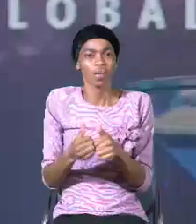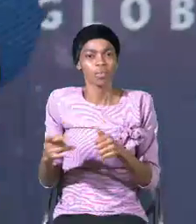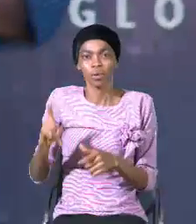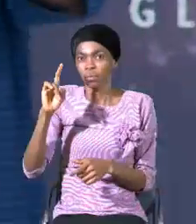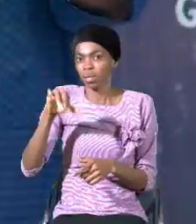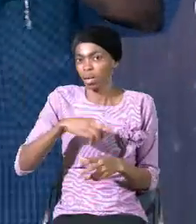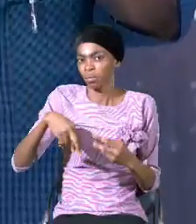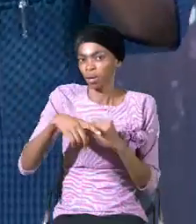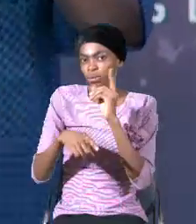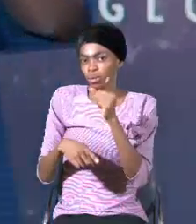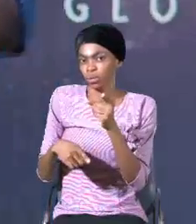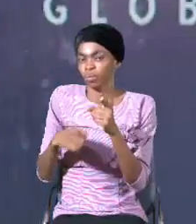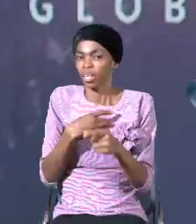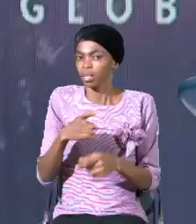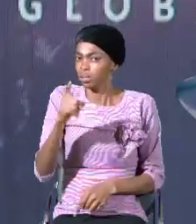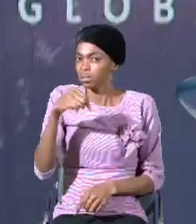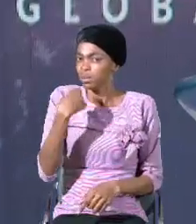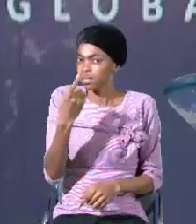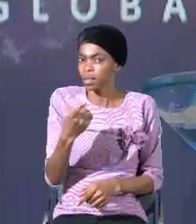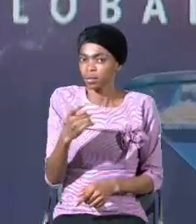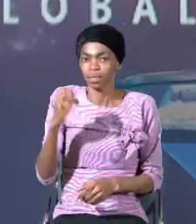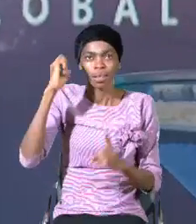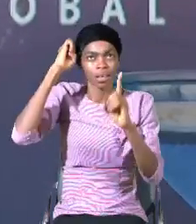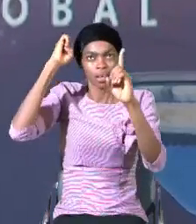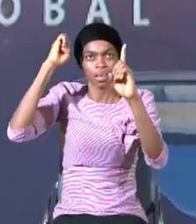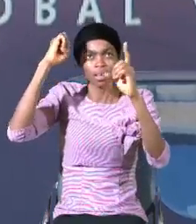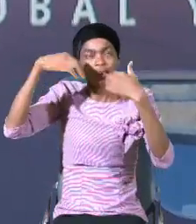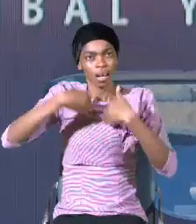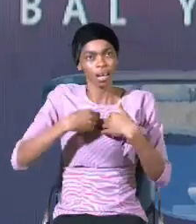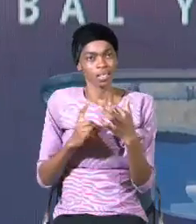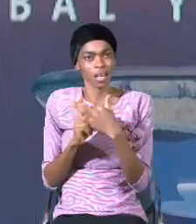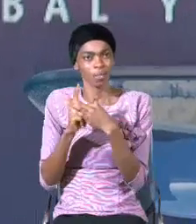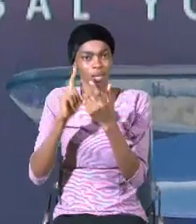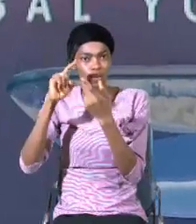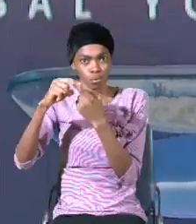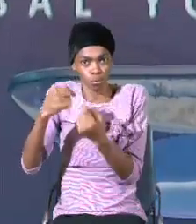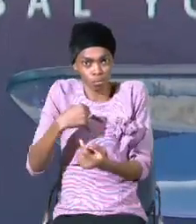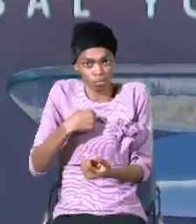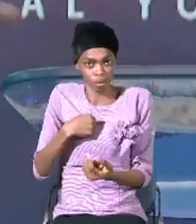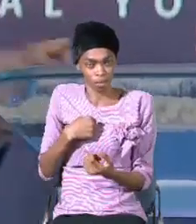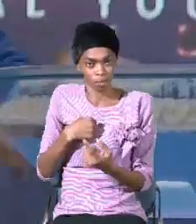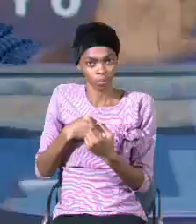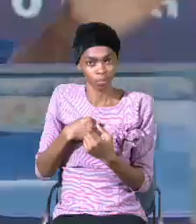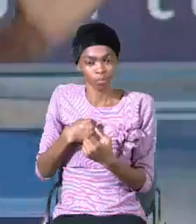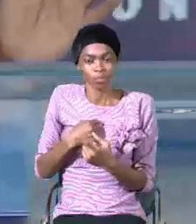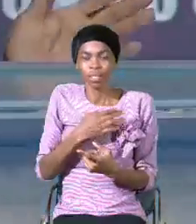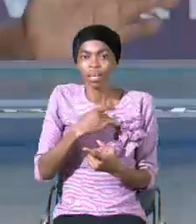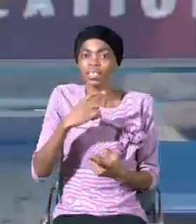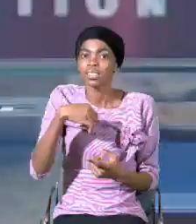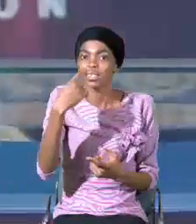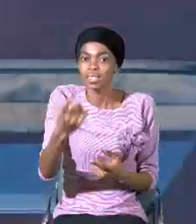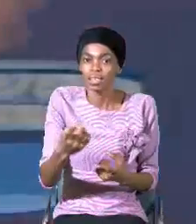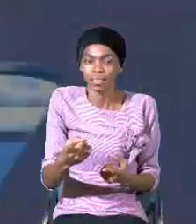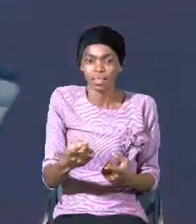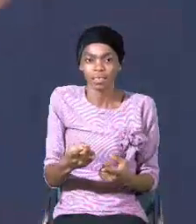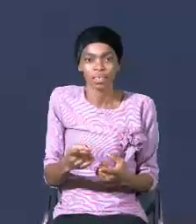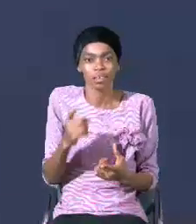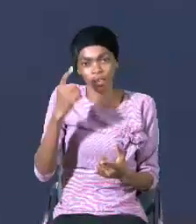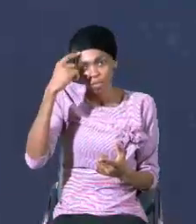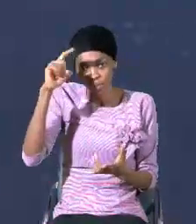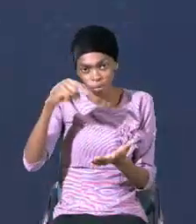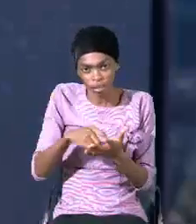around, and you say, he has appeared unto me, unto thee. Then he says, for this